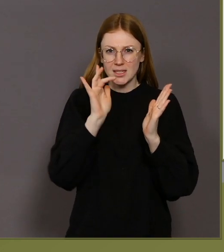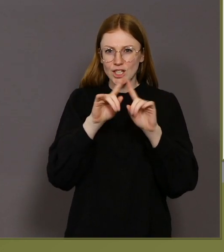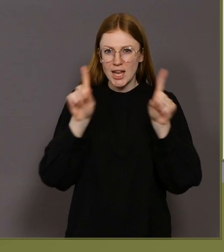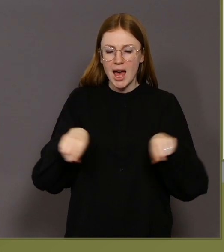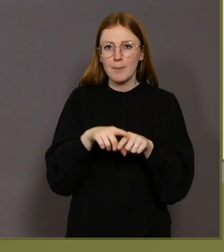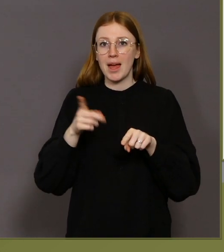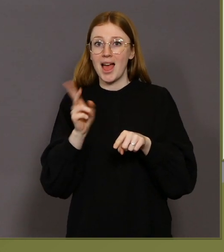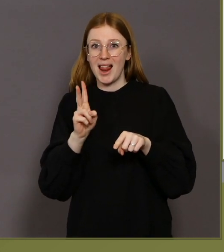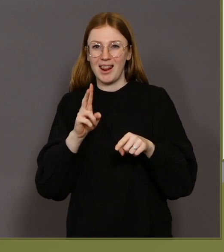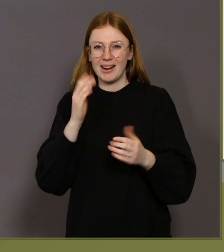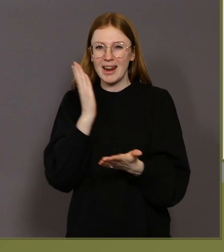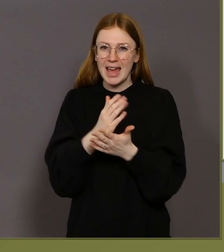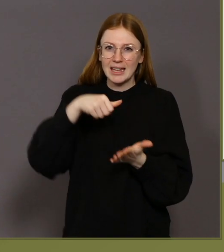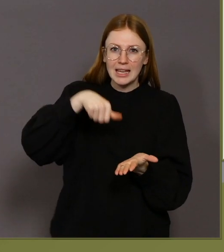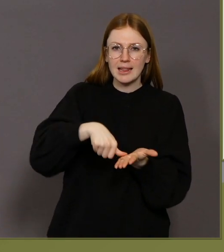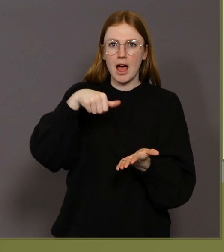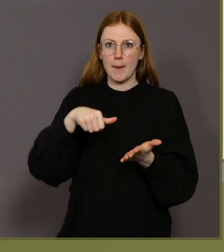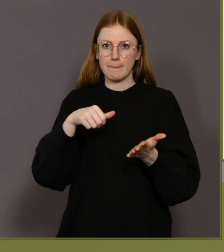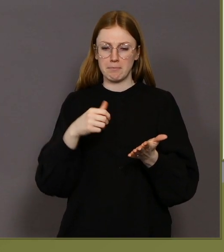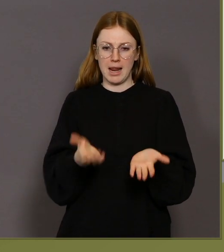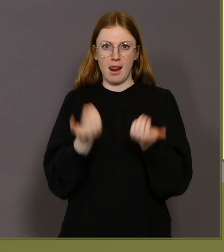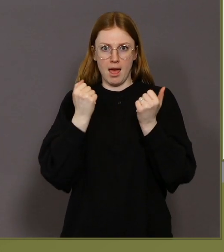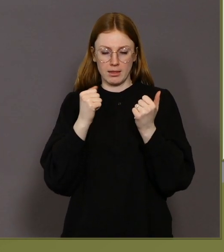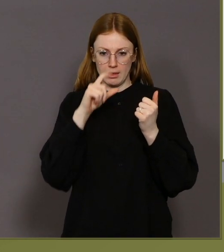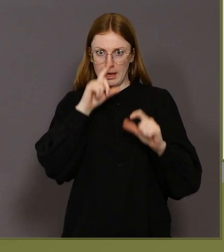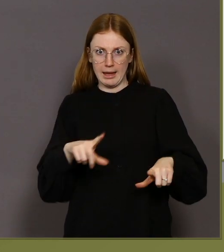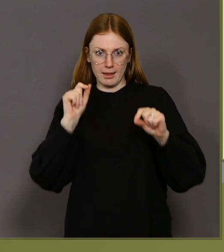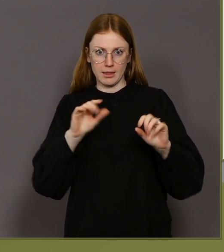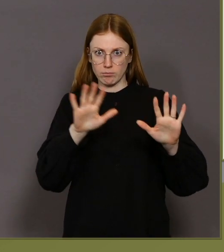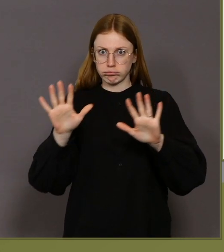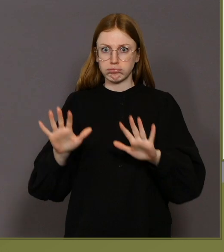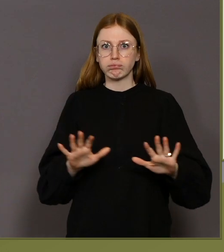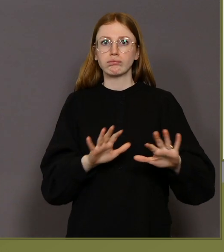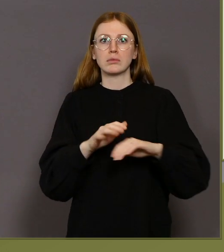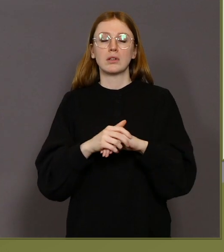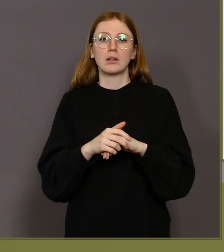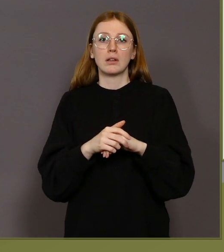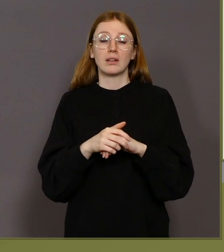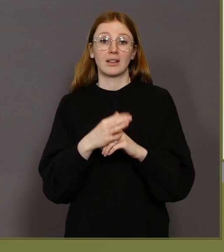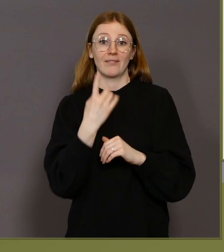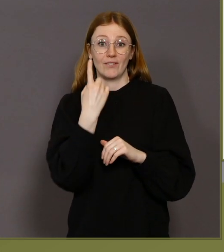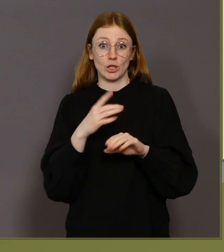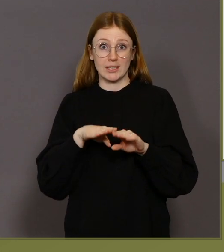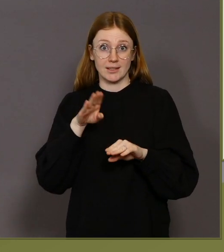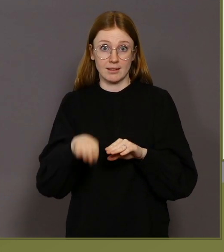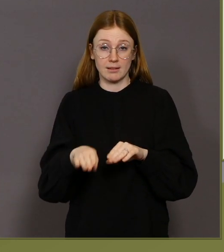your transaction or whatever you want on your self-service terminal. So first step is, if you are in need